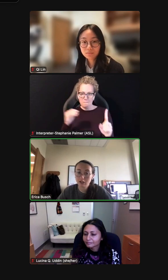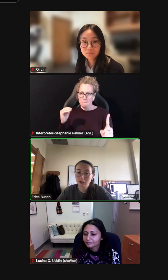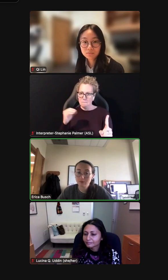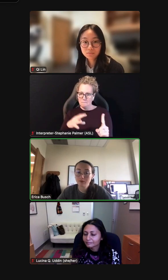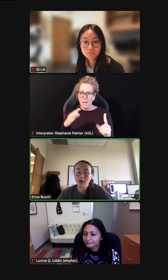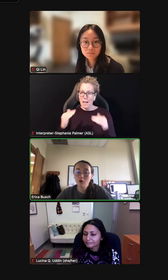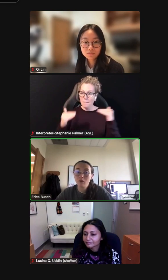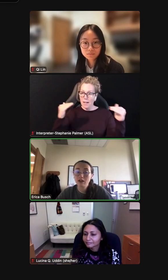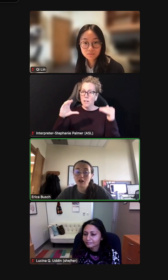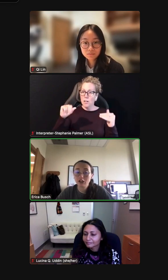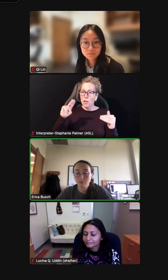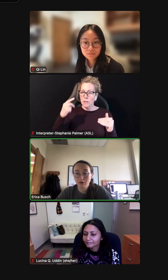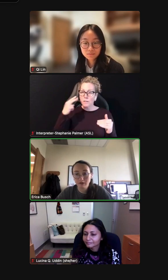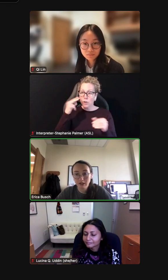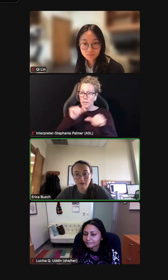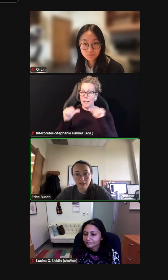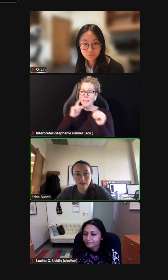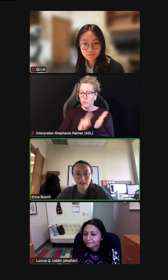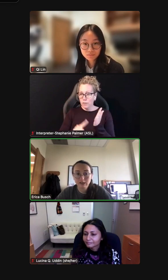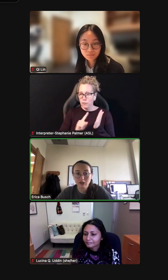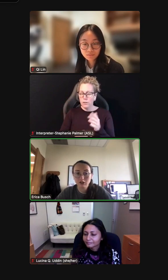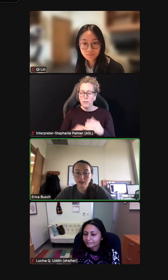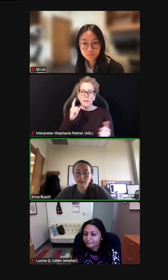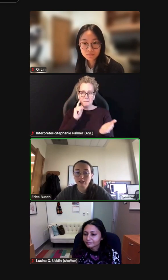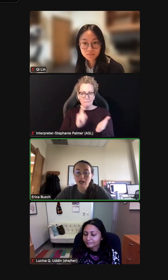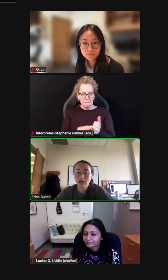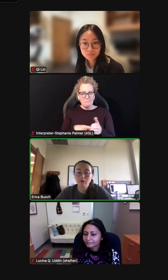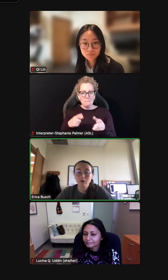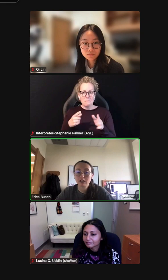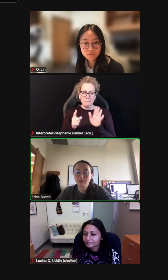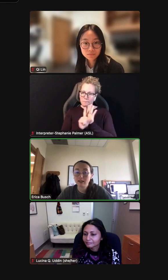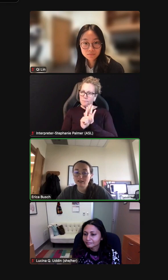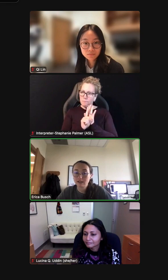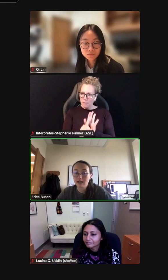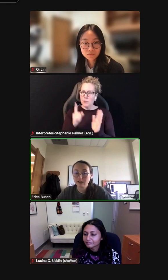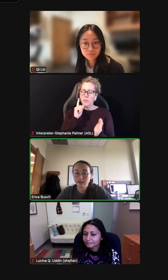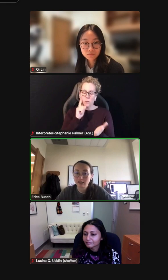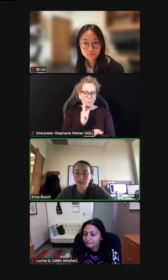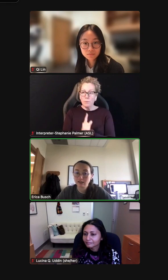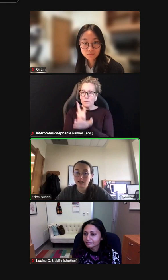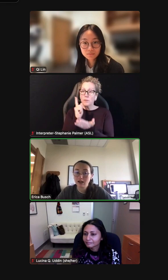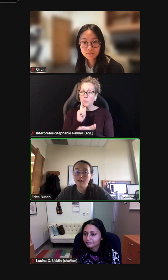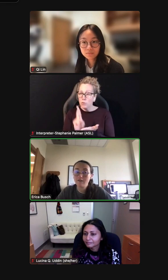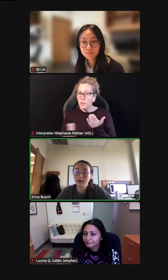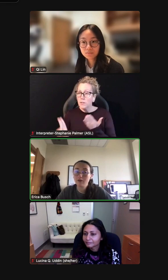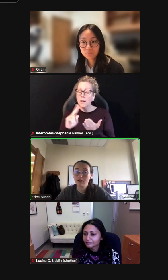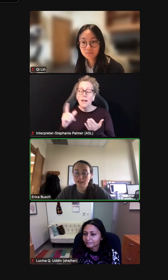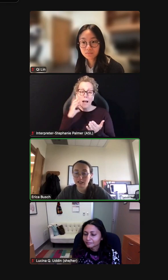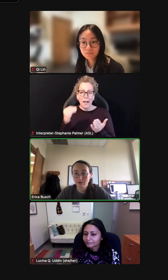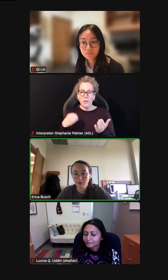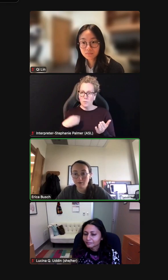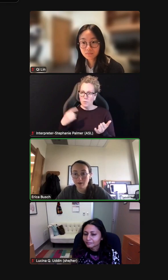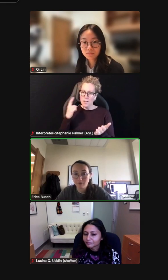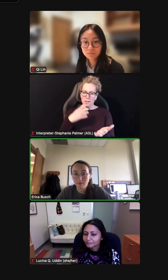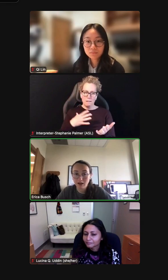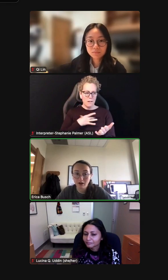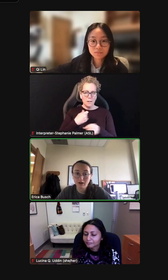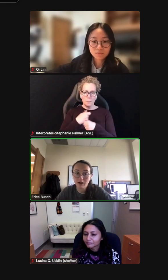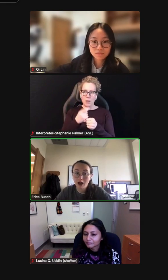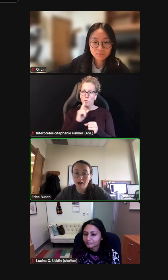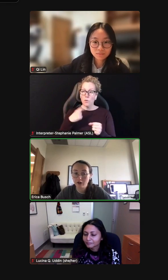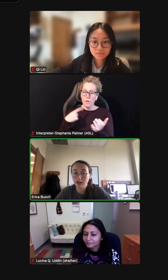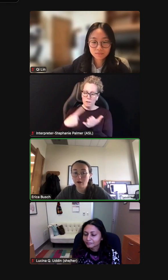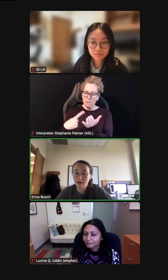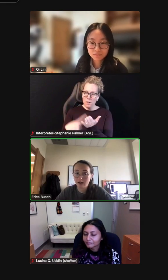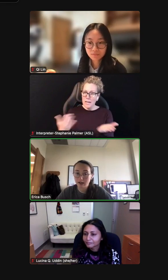neuroscience research. We acknowledge the privilege of these institutions, and we wish to make the science discussed here available and accessible far